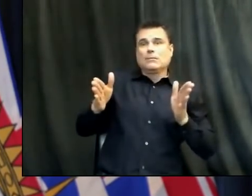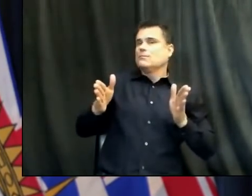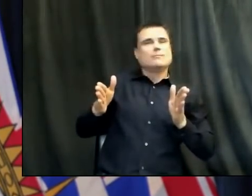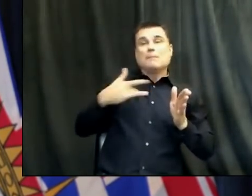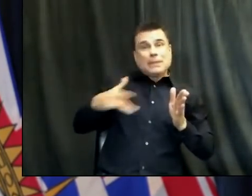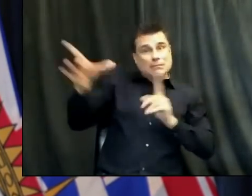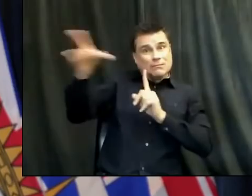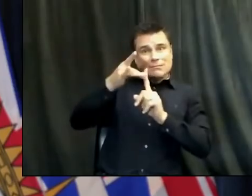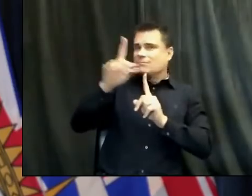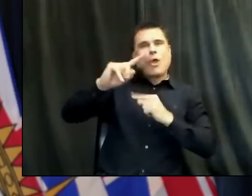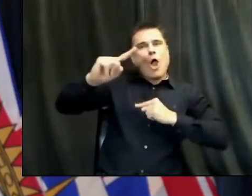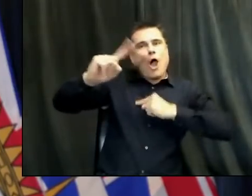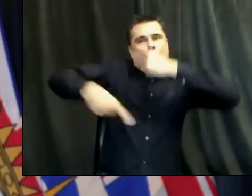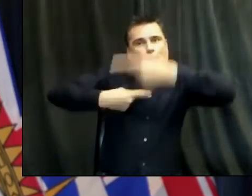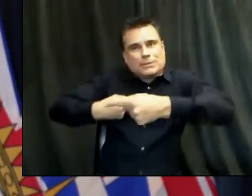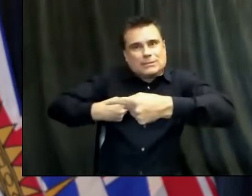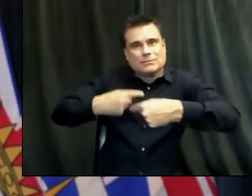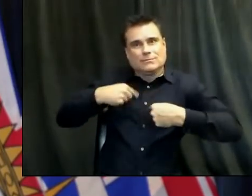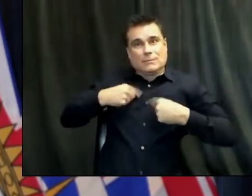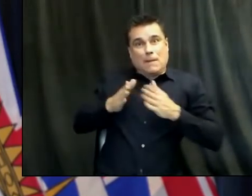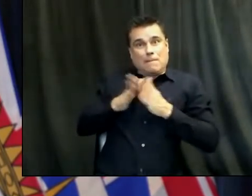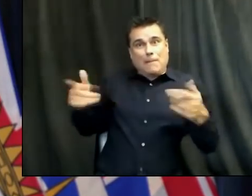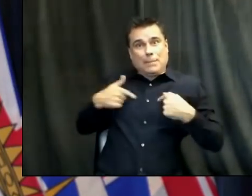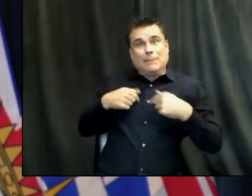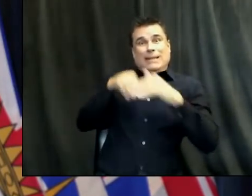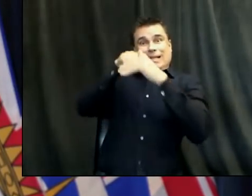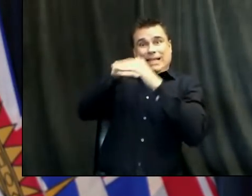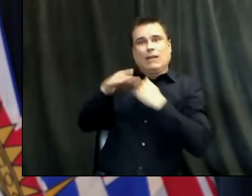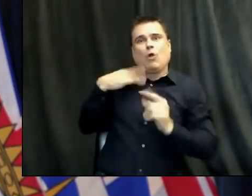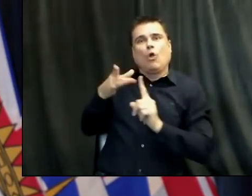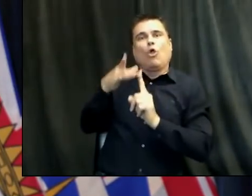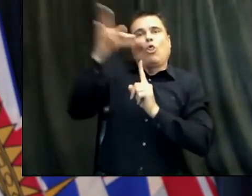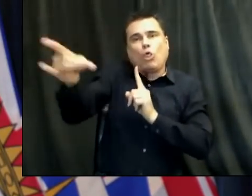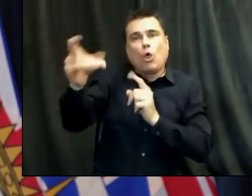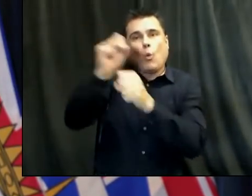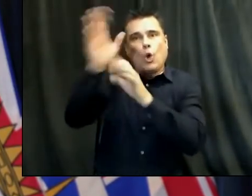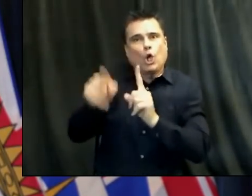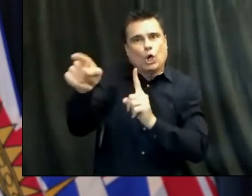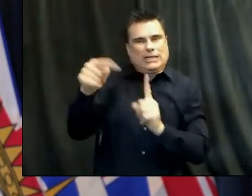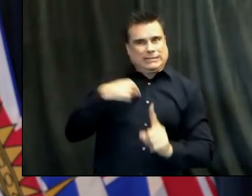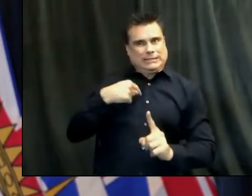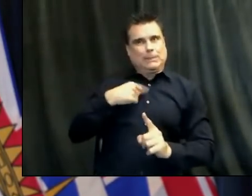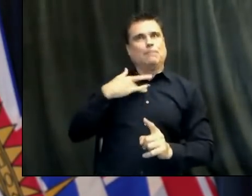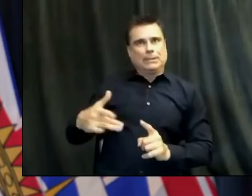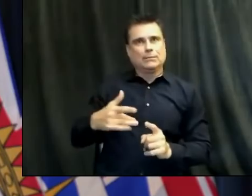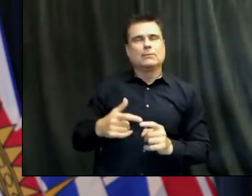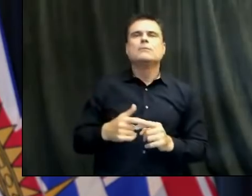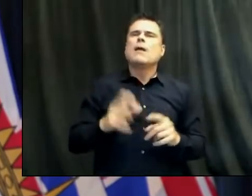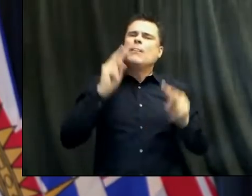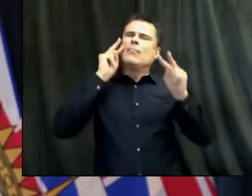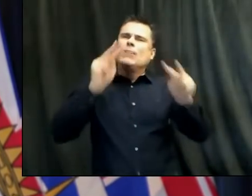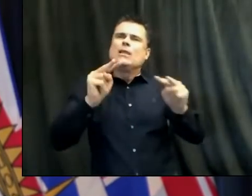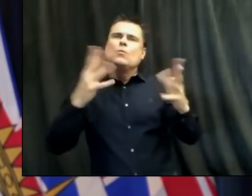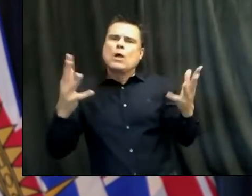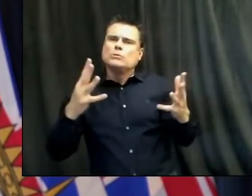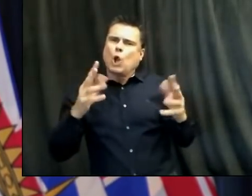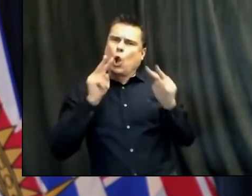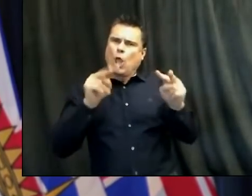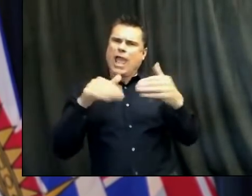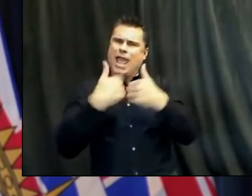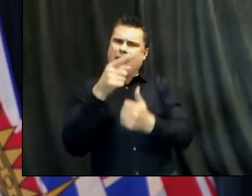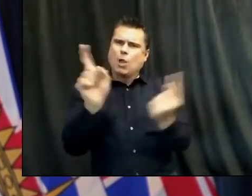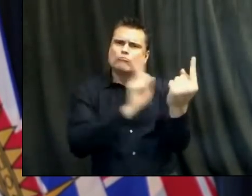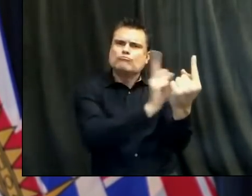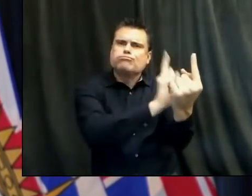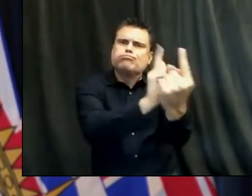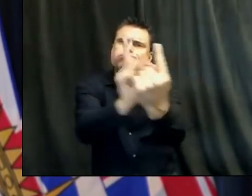and public interface, for the most part, we're not seeing transmission there. So people can feel safe going into a retail